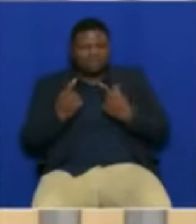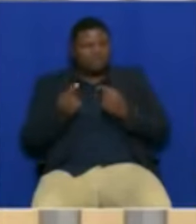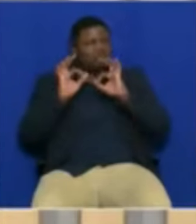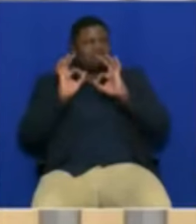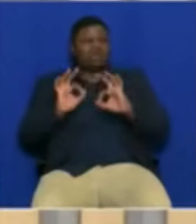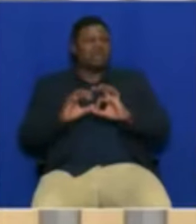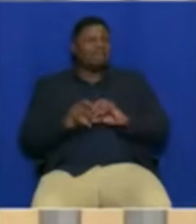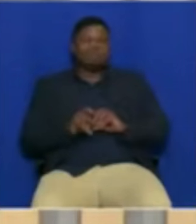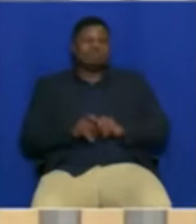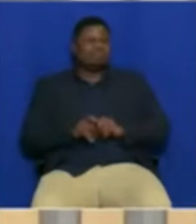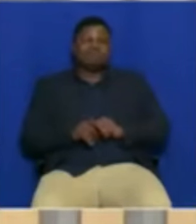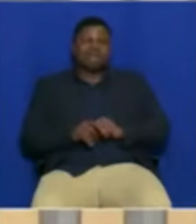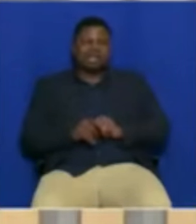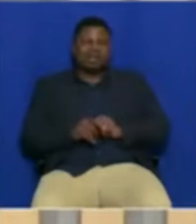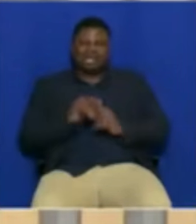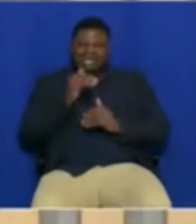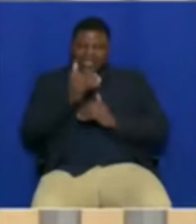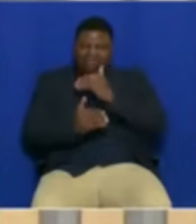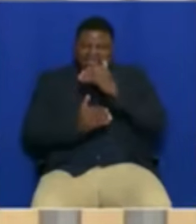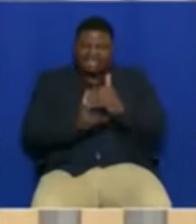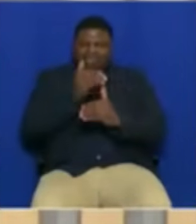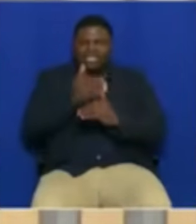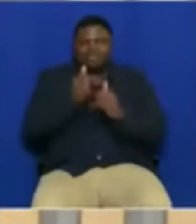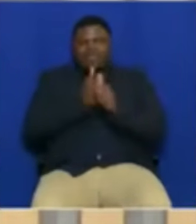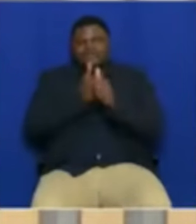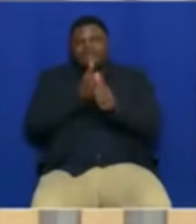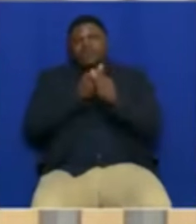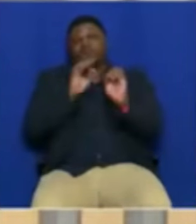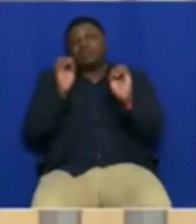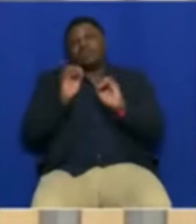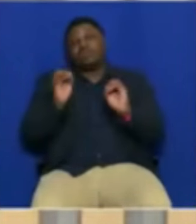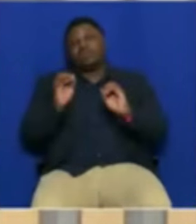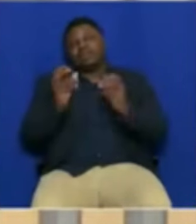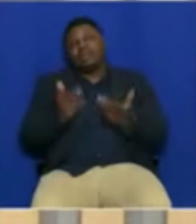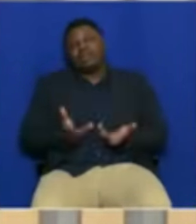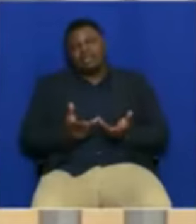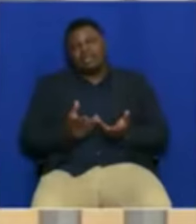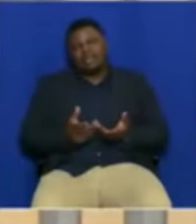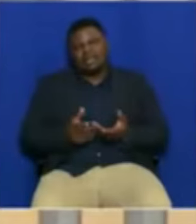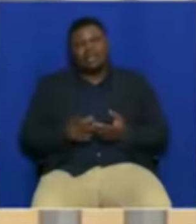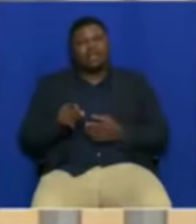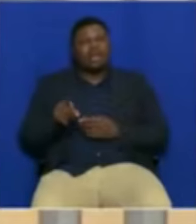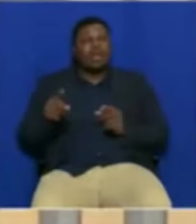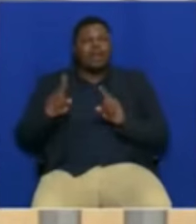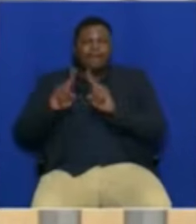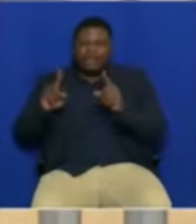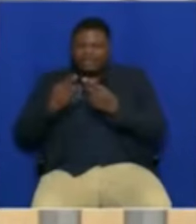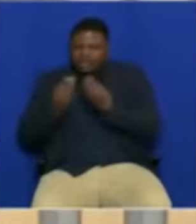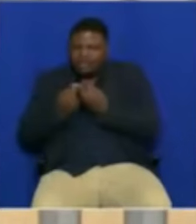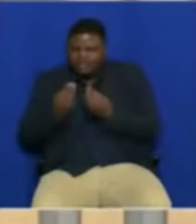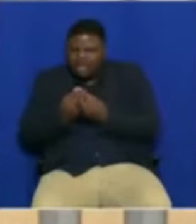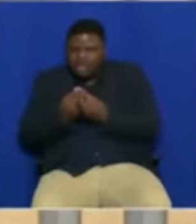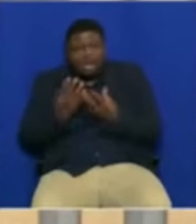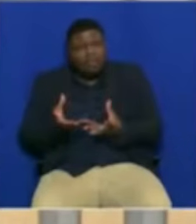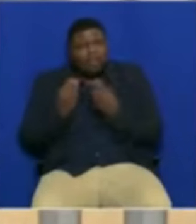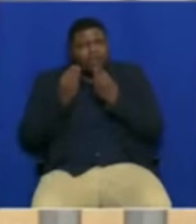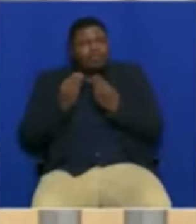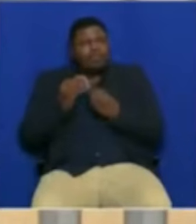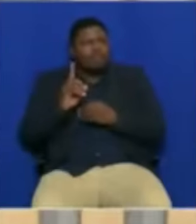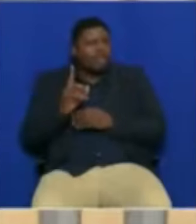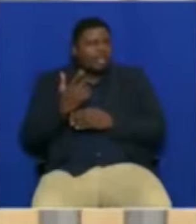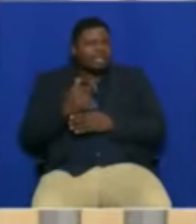So I interviewed. This is followed through with something that I found, which is a crime. I'm following through. Leave